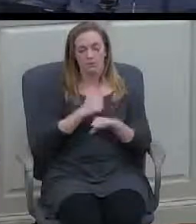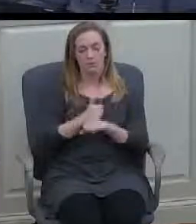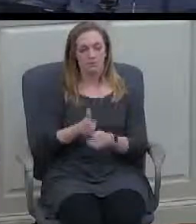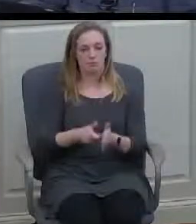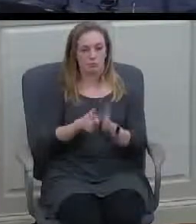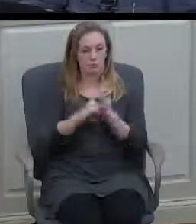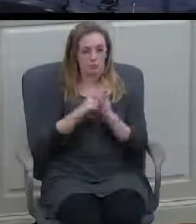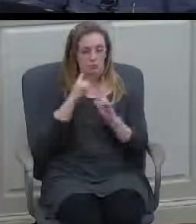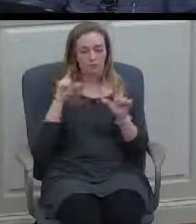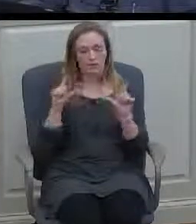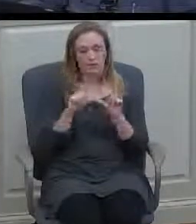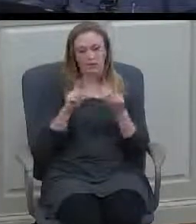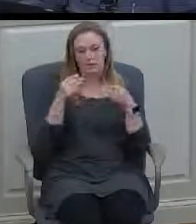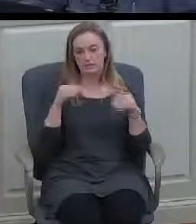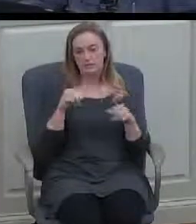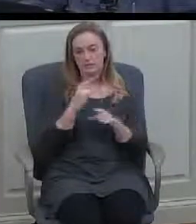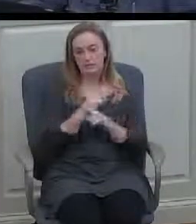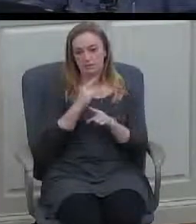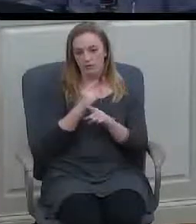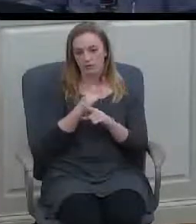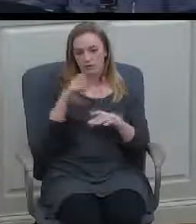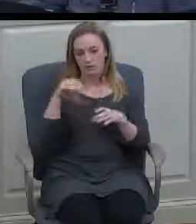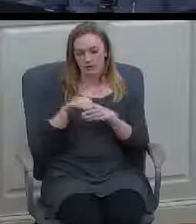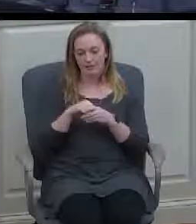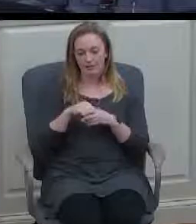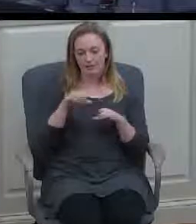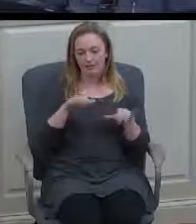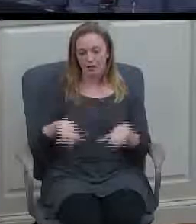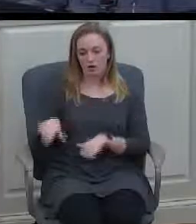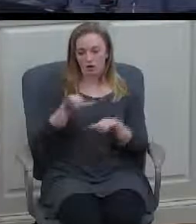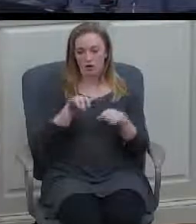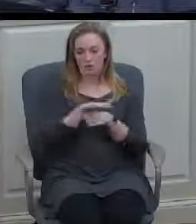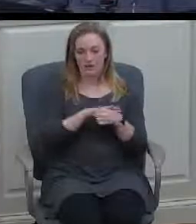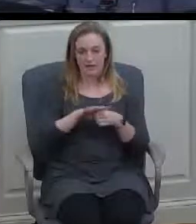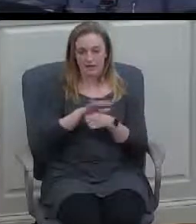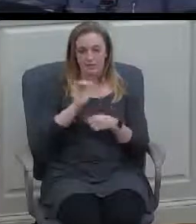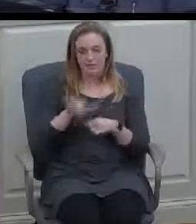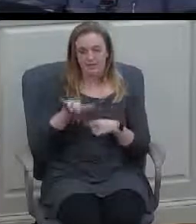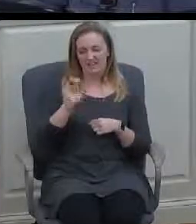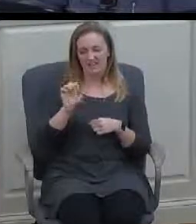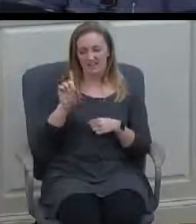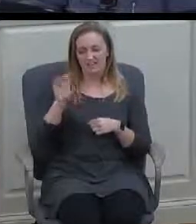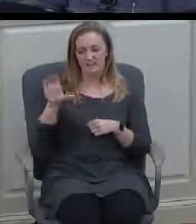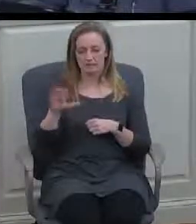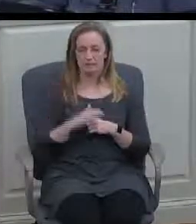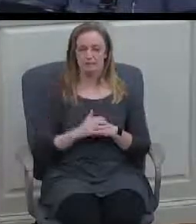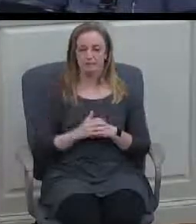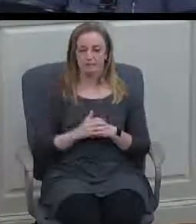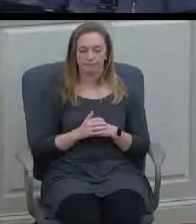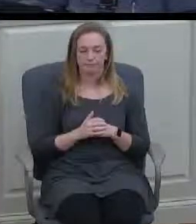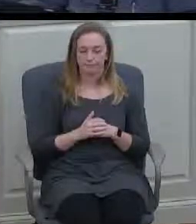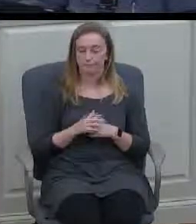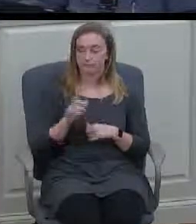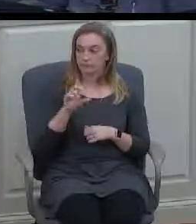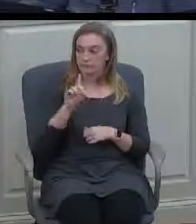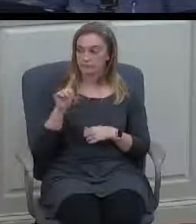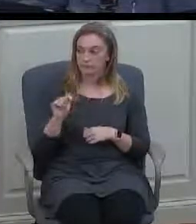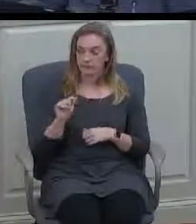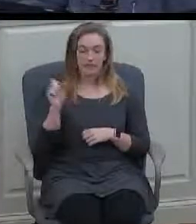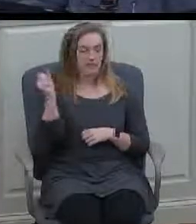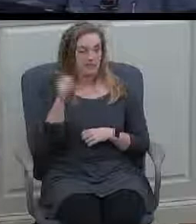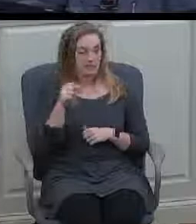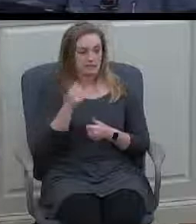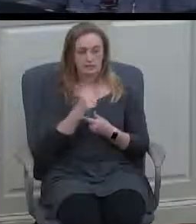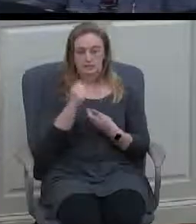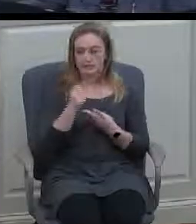requirements for a license to sell alcoholic beverages within the common areas of the entertainment destination center. Commissioner Terry? Yes.